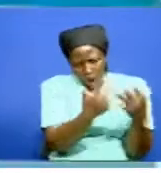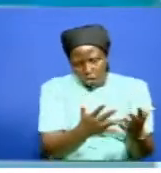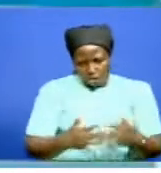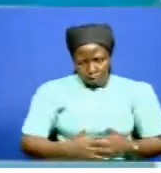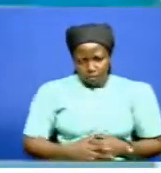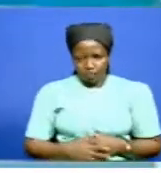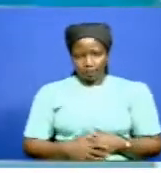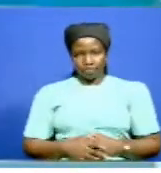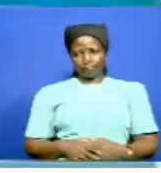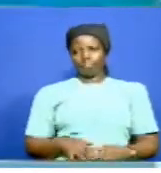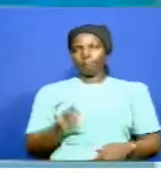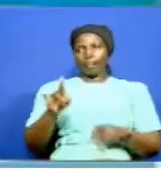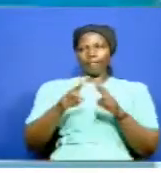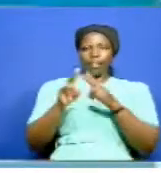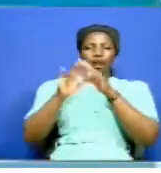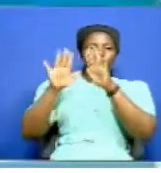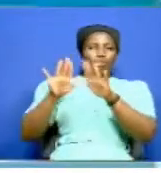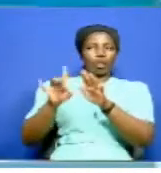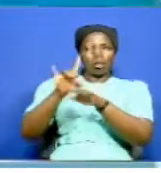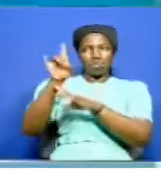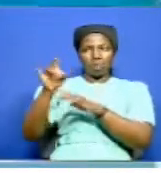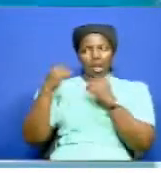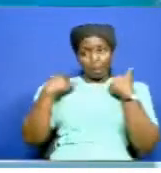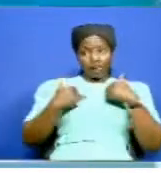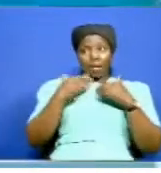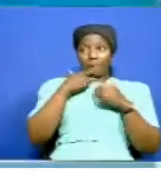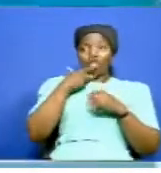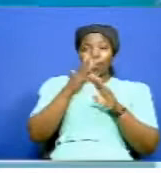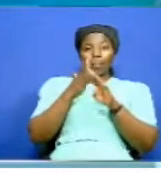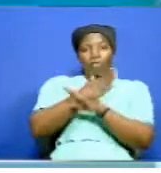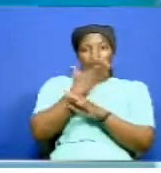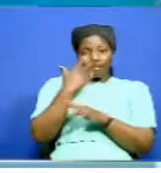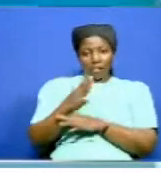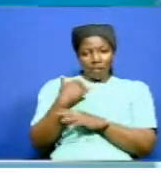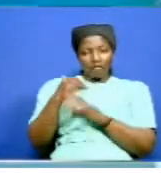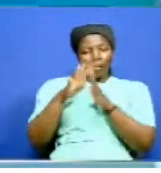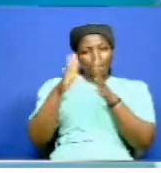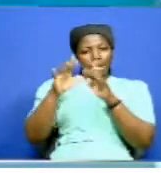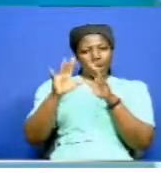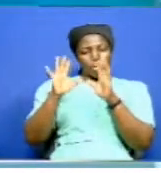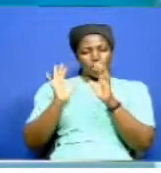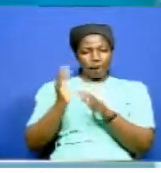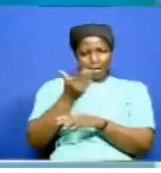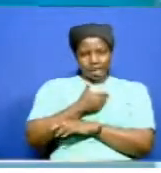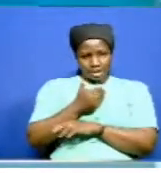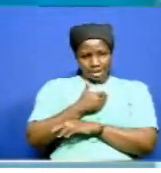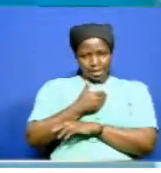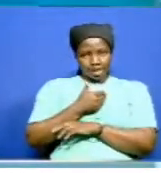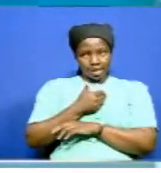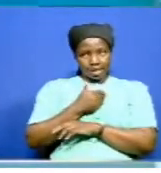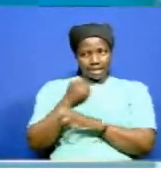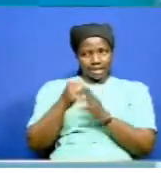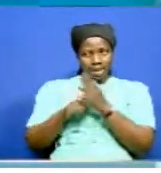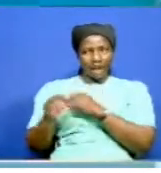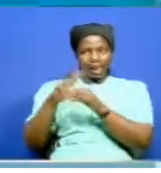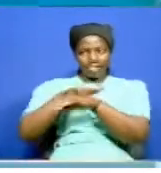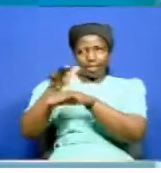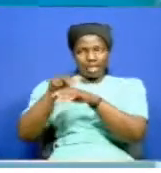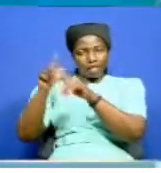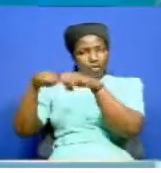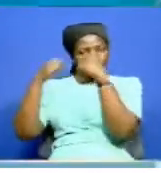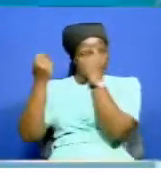I'd mentioned earlier, we have got various subcommittees under the larger national task force, COVID deployment vaccine task